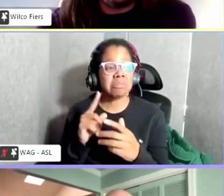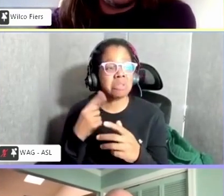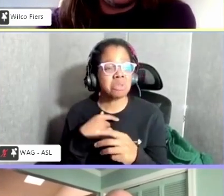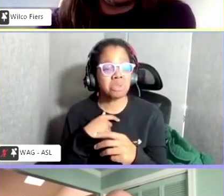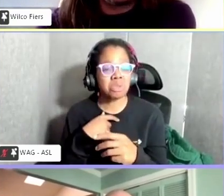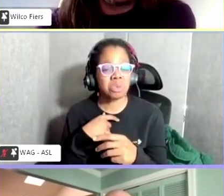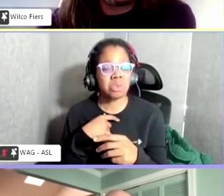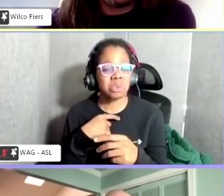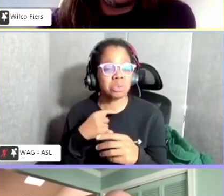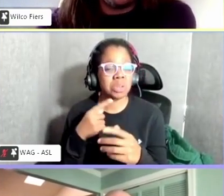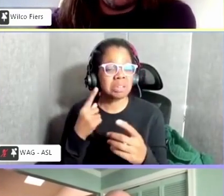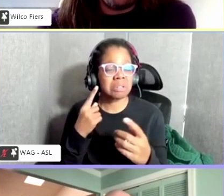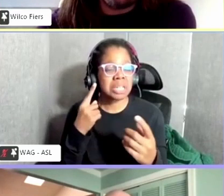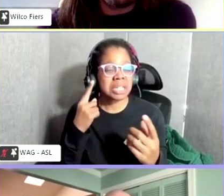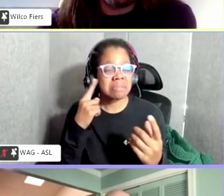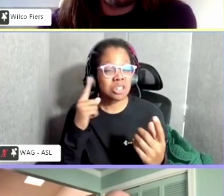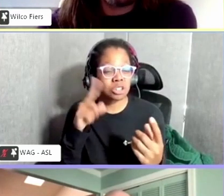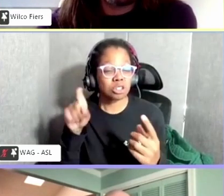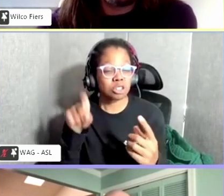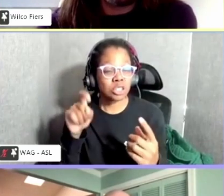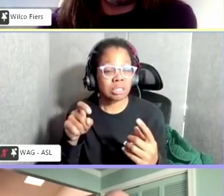stop filling it.